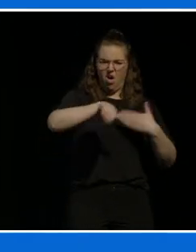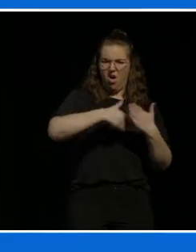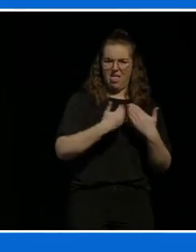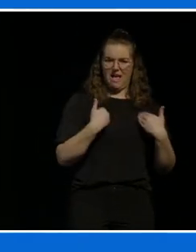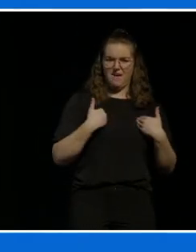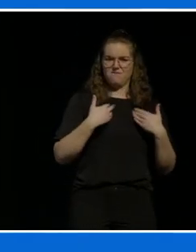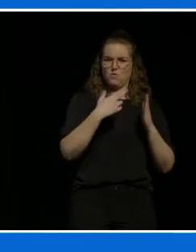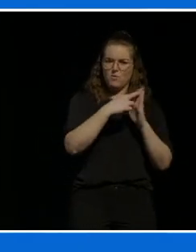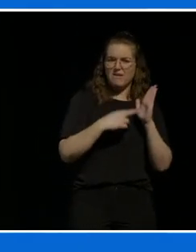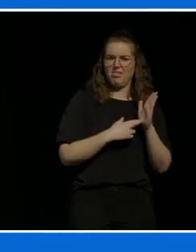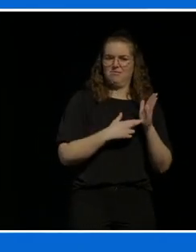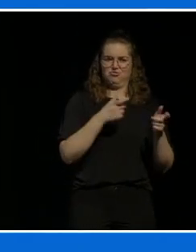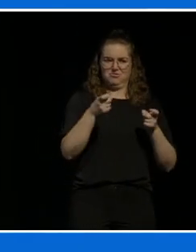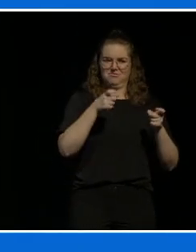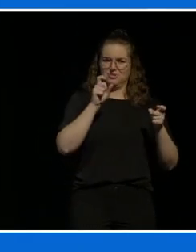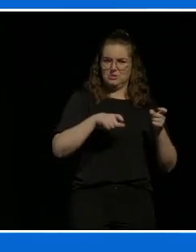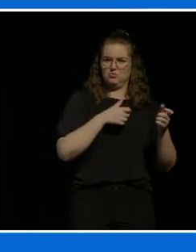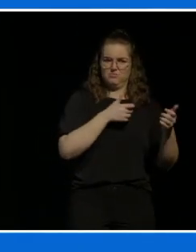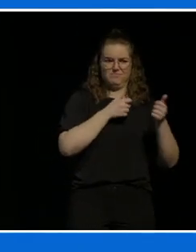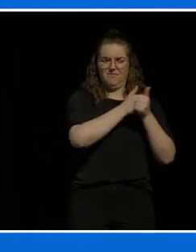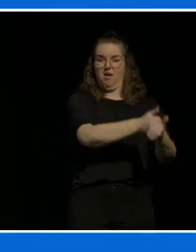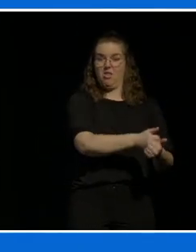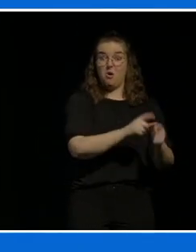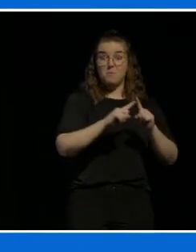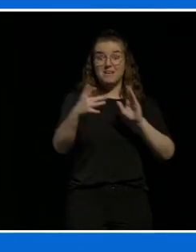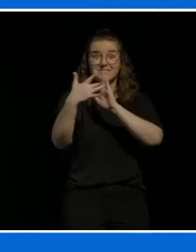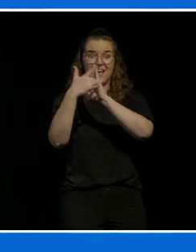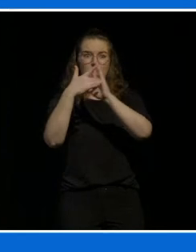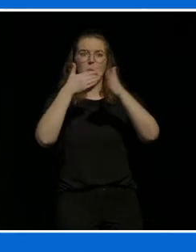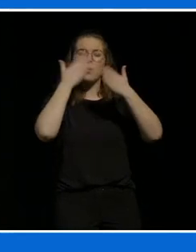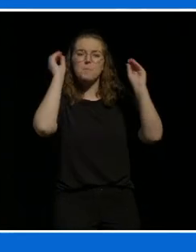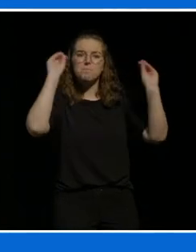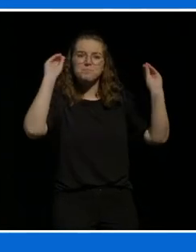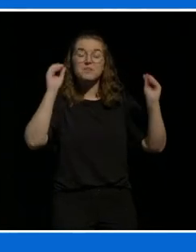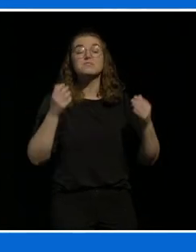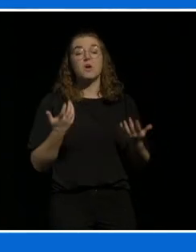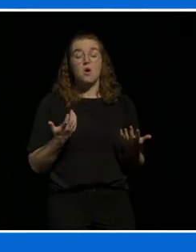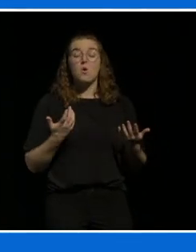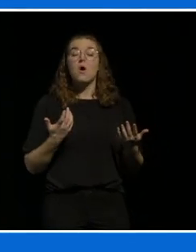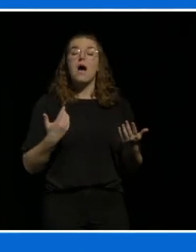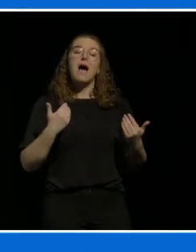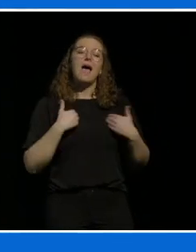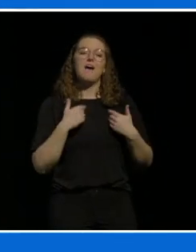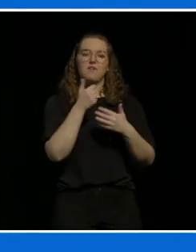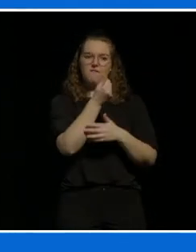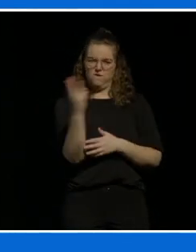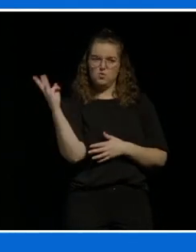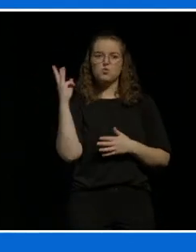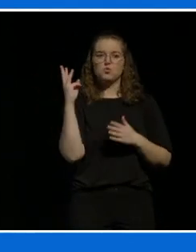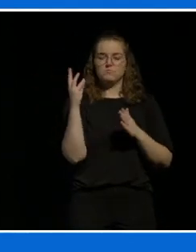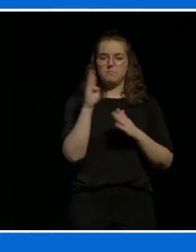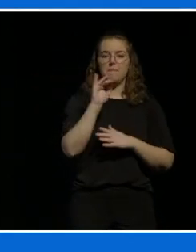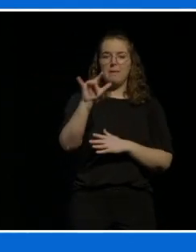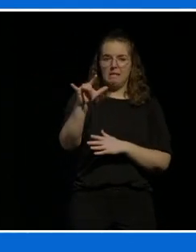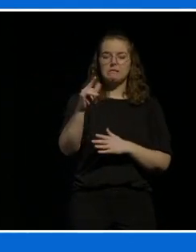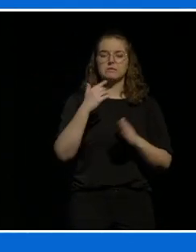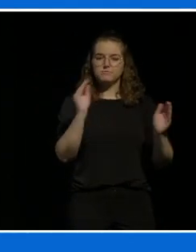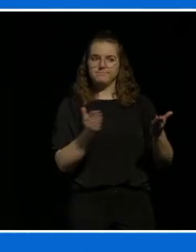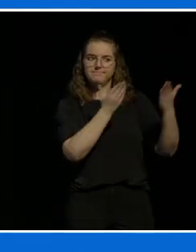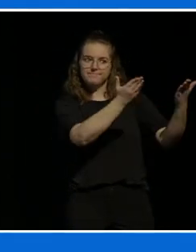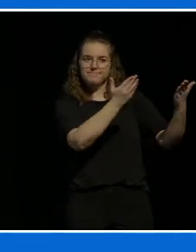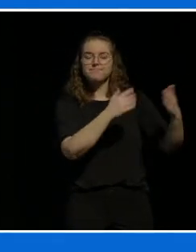next week to bring a bunch of youth to. One is a social media harms bill that is ultimately going to get the state of California to